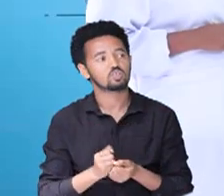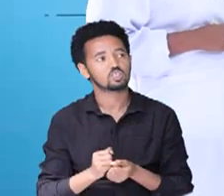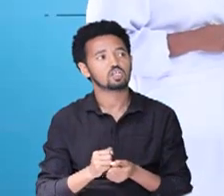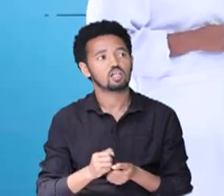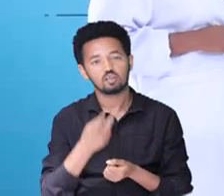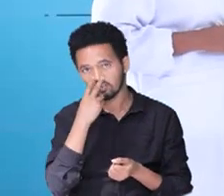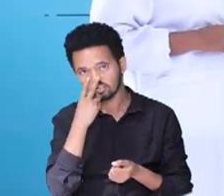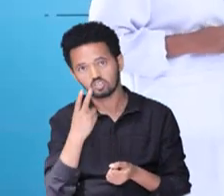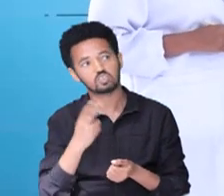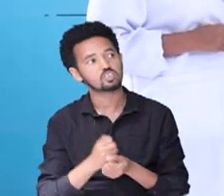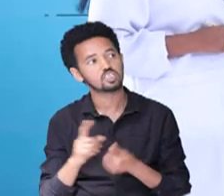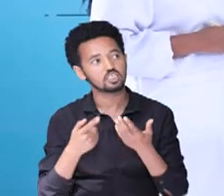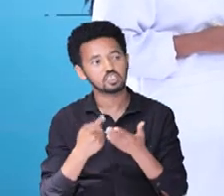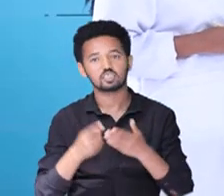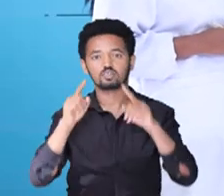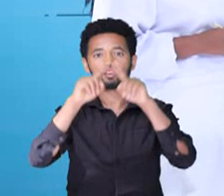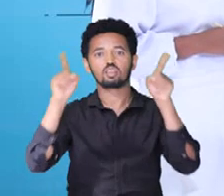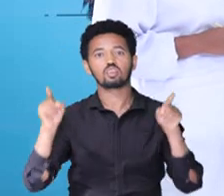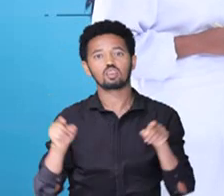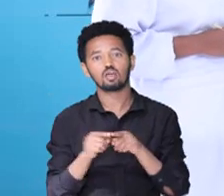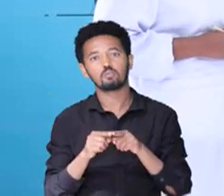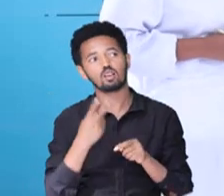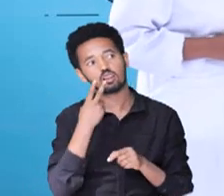Let us see these tables.